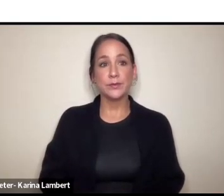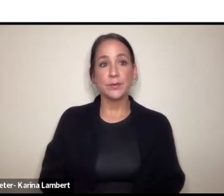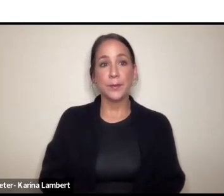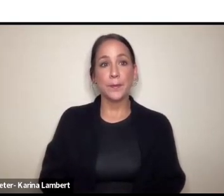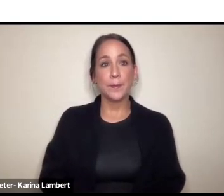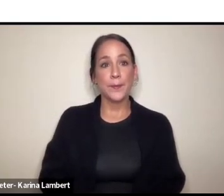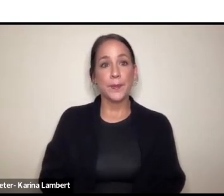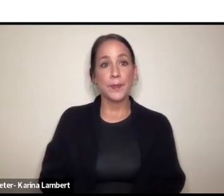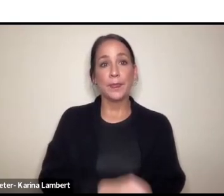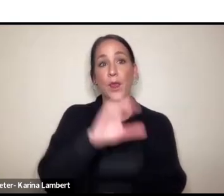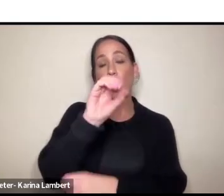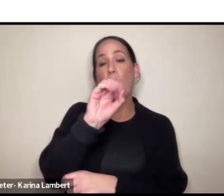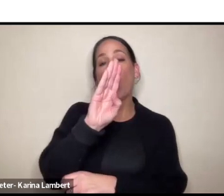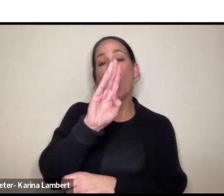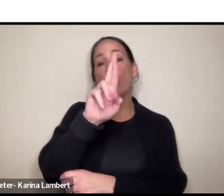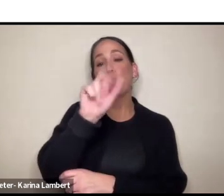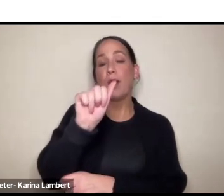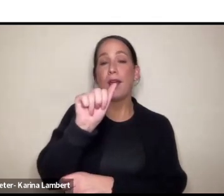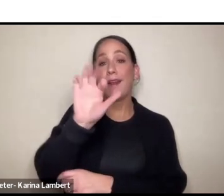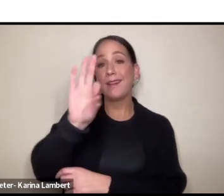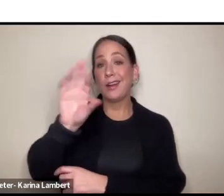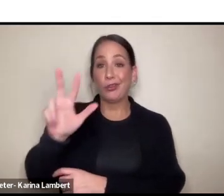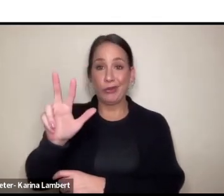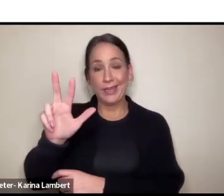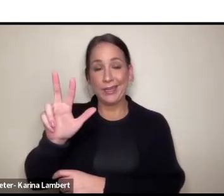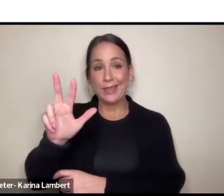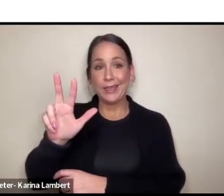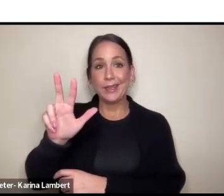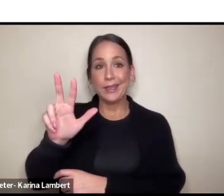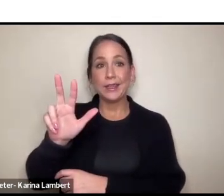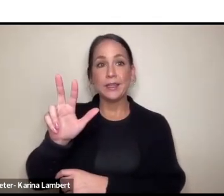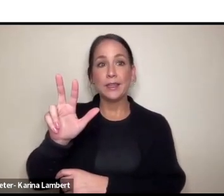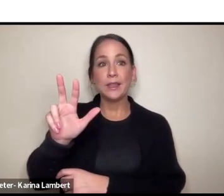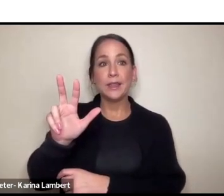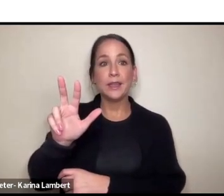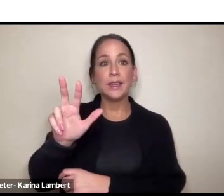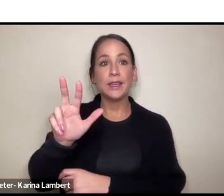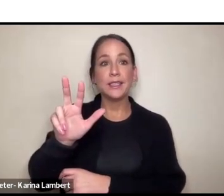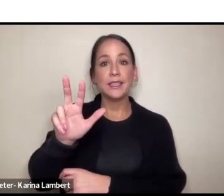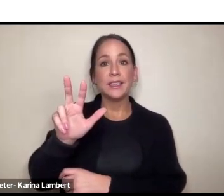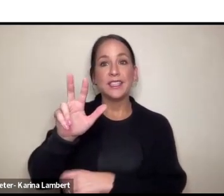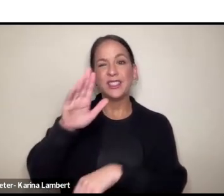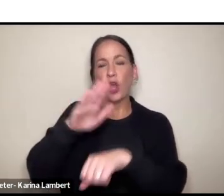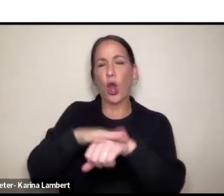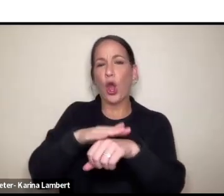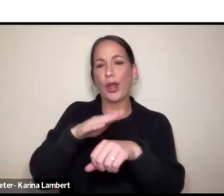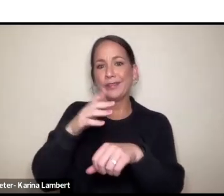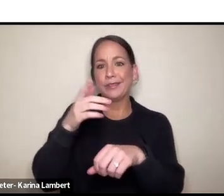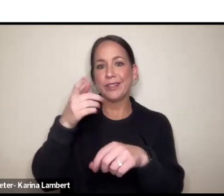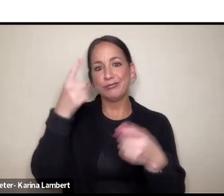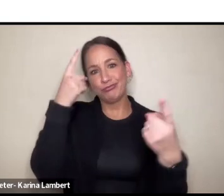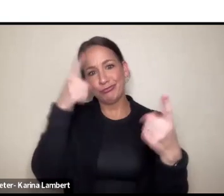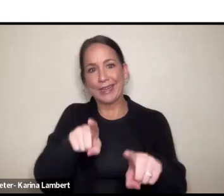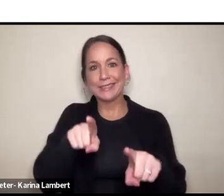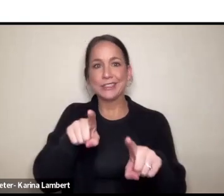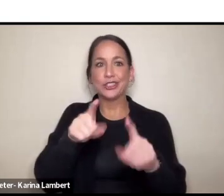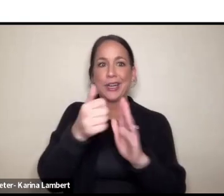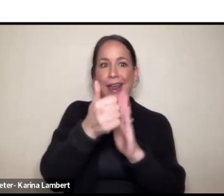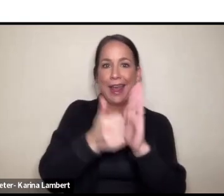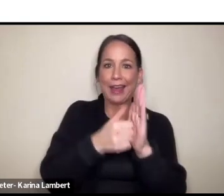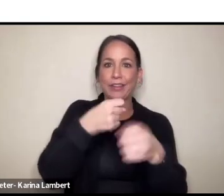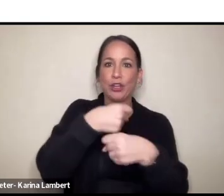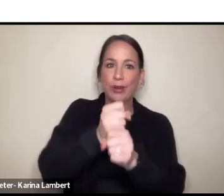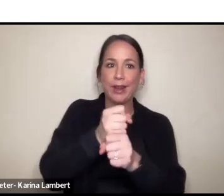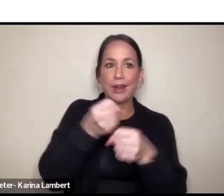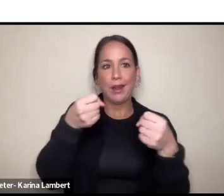So over 93, which is the Omnibus Budget Reconciliation Act that I talked about, that created the